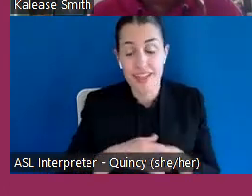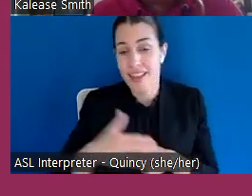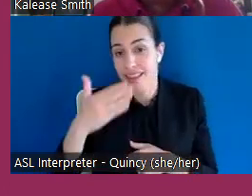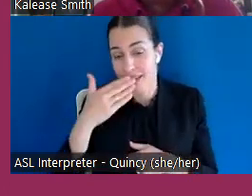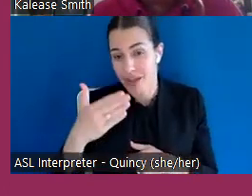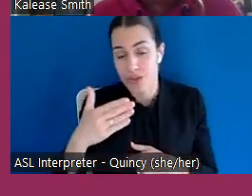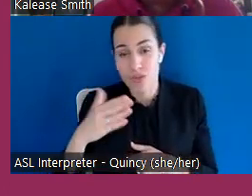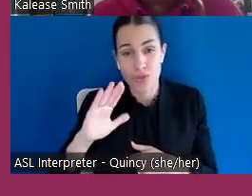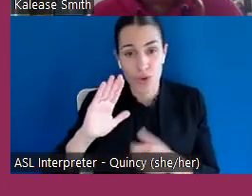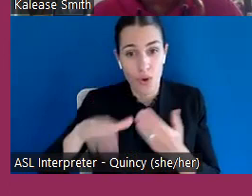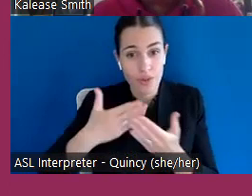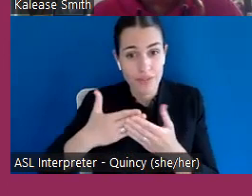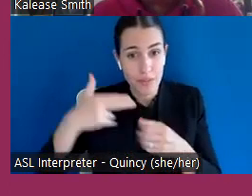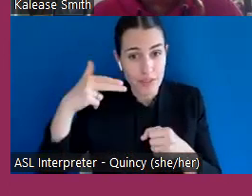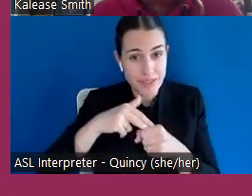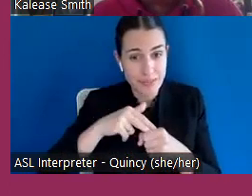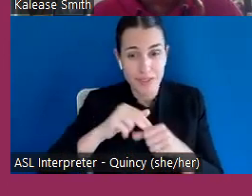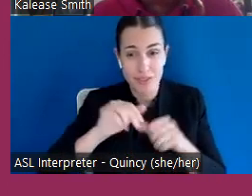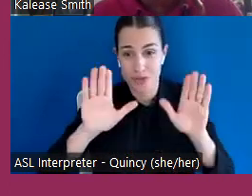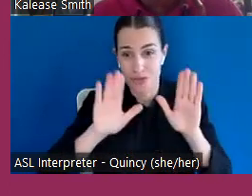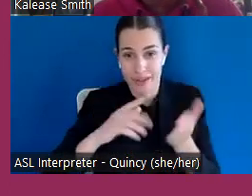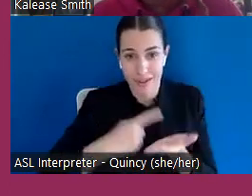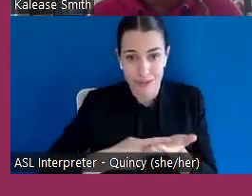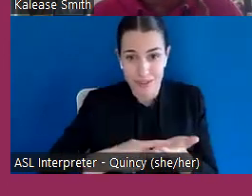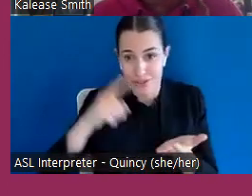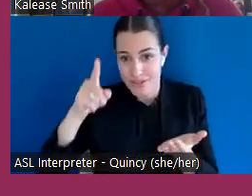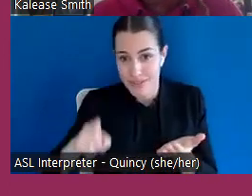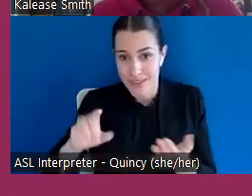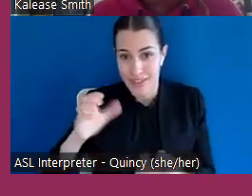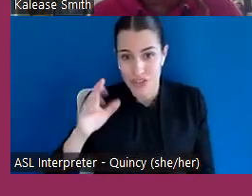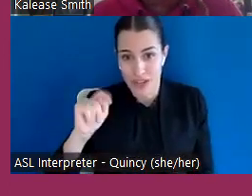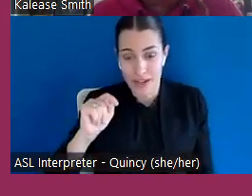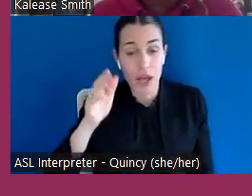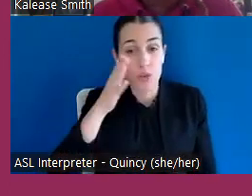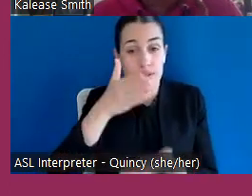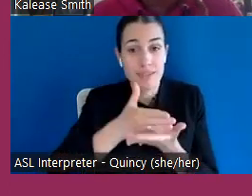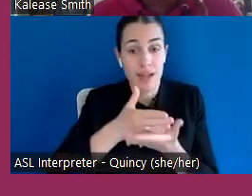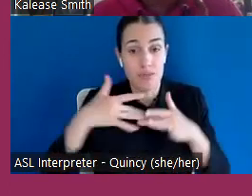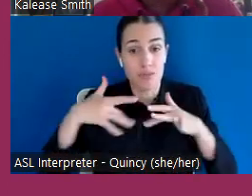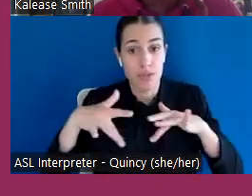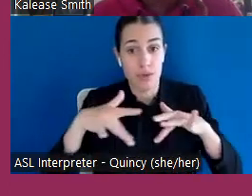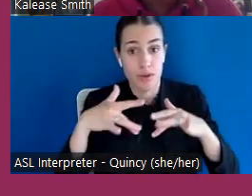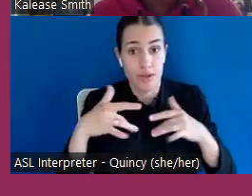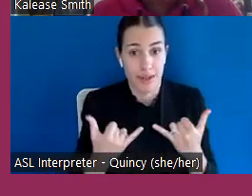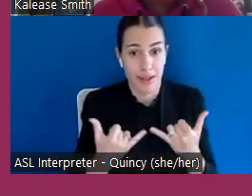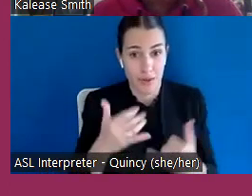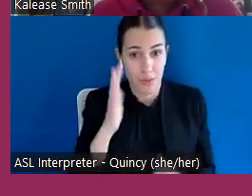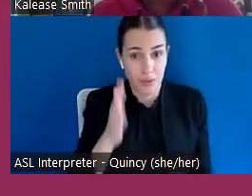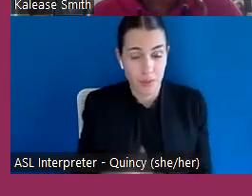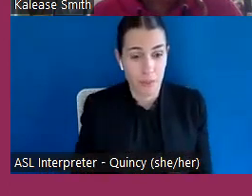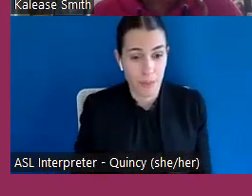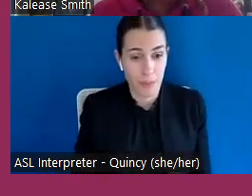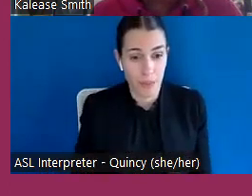the participants, the great conversations we had in the chat. I'm going to stop recording the webinar now.